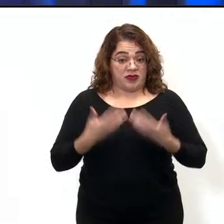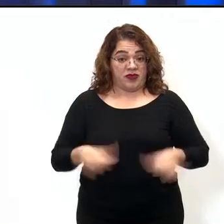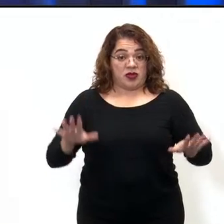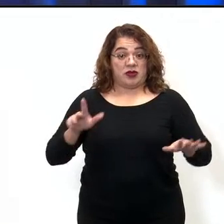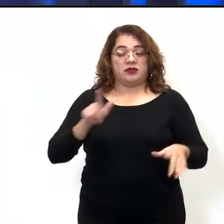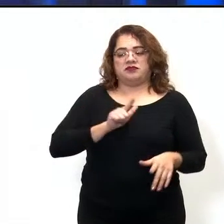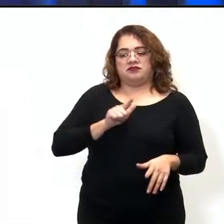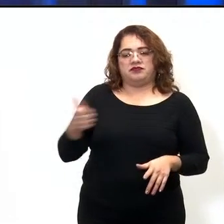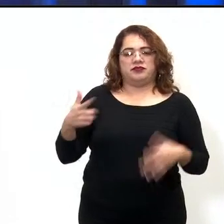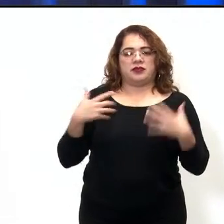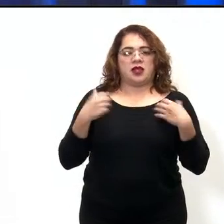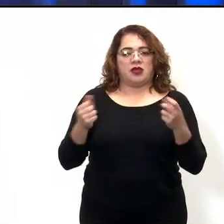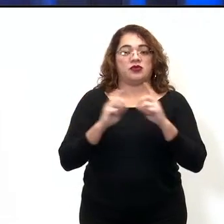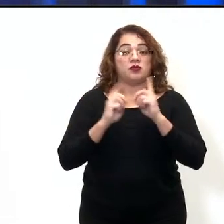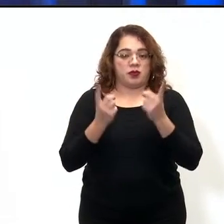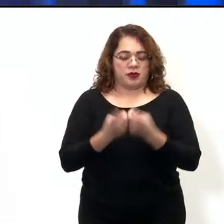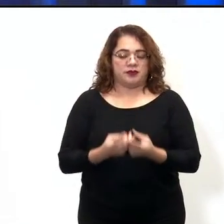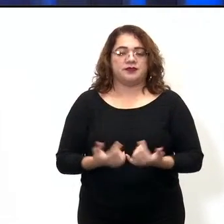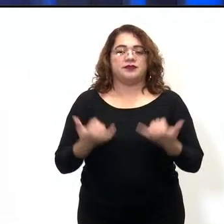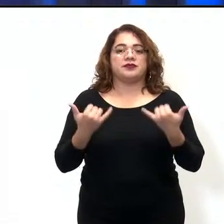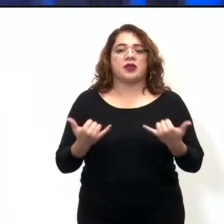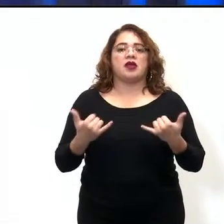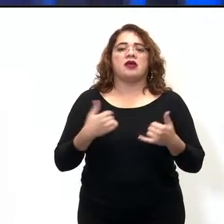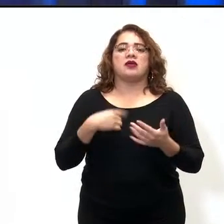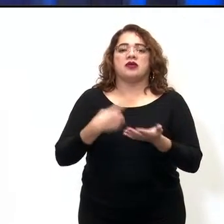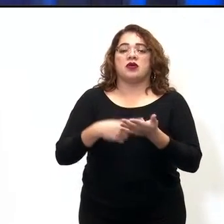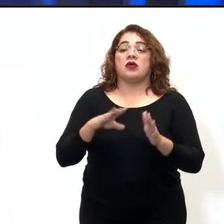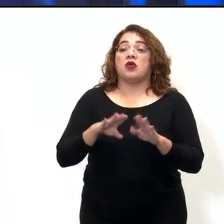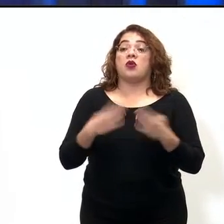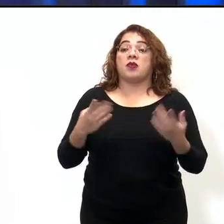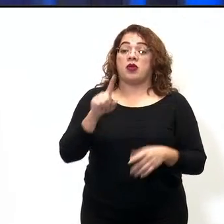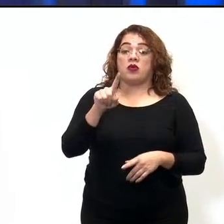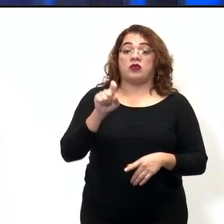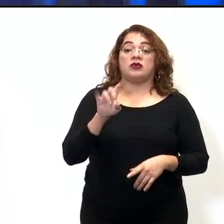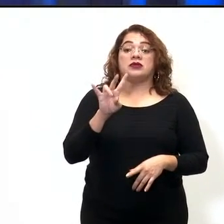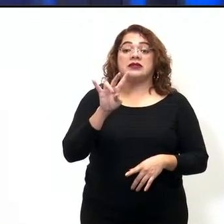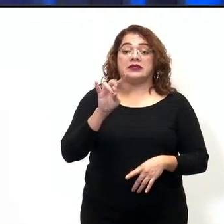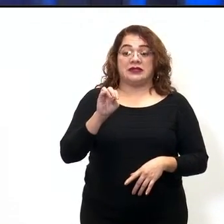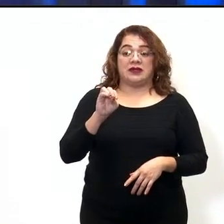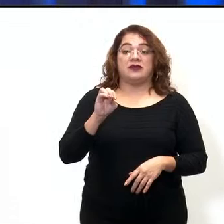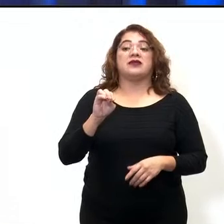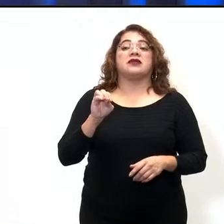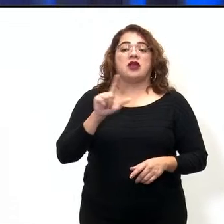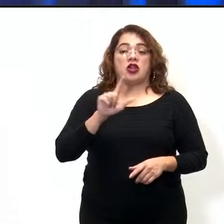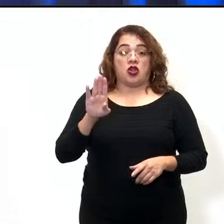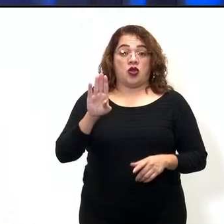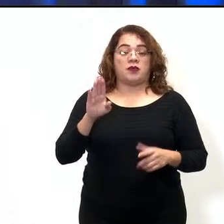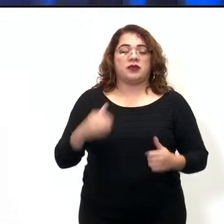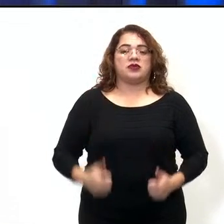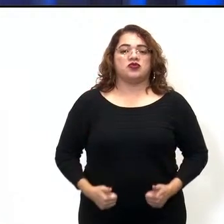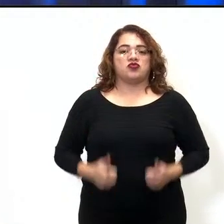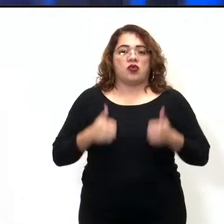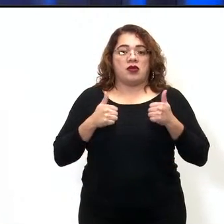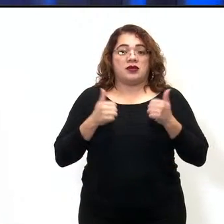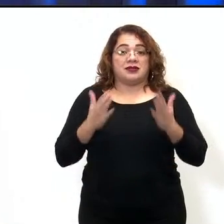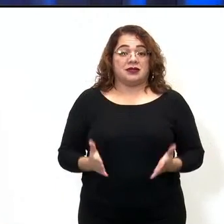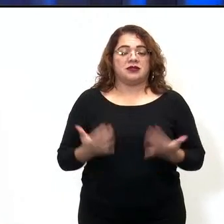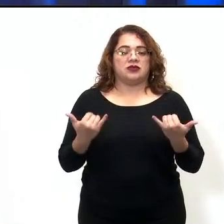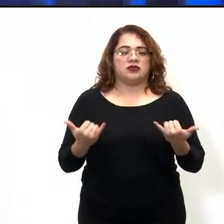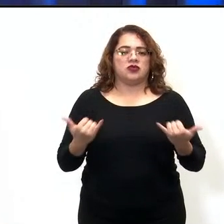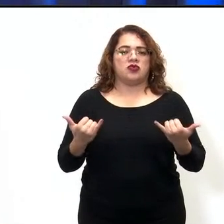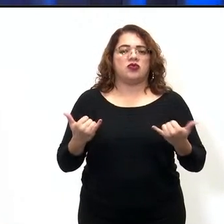well. So let me begin just by saying that as of today, there's 170 Long Beach residents that are currently